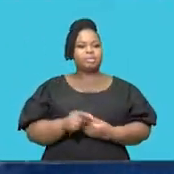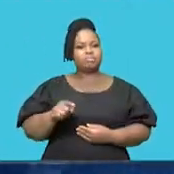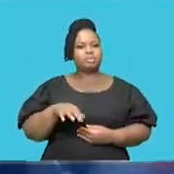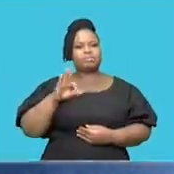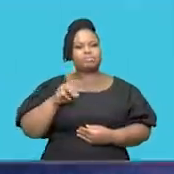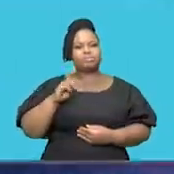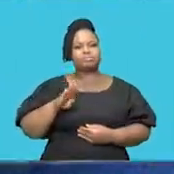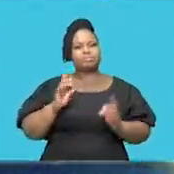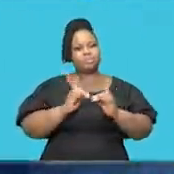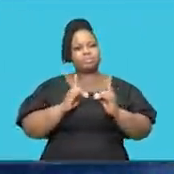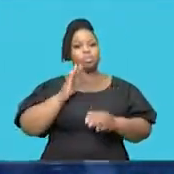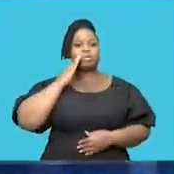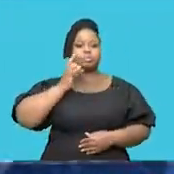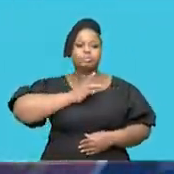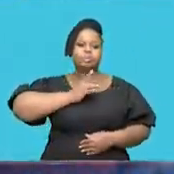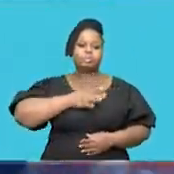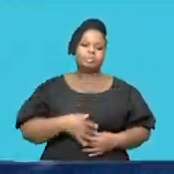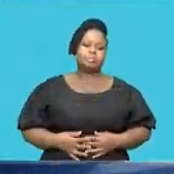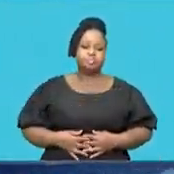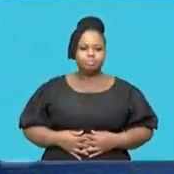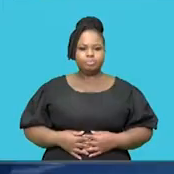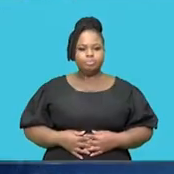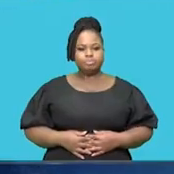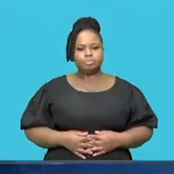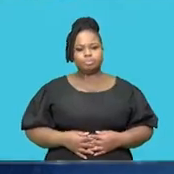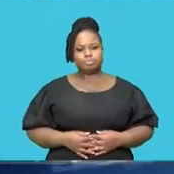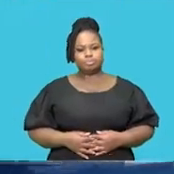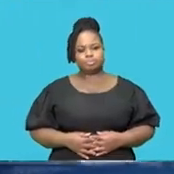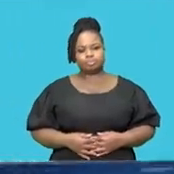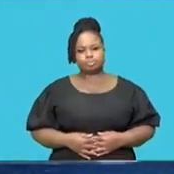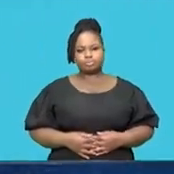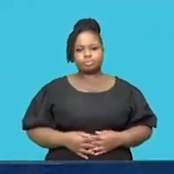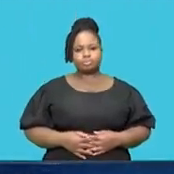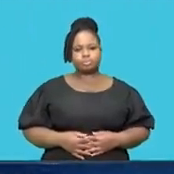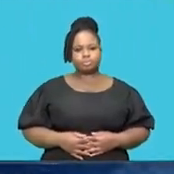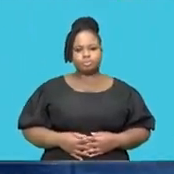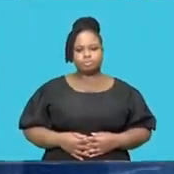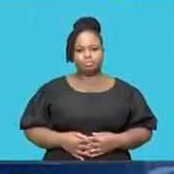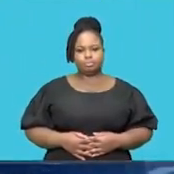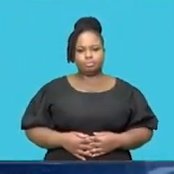the FNB Stadium on Saturday. For Soweto TV News, I am Zweli Banzi Mazibuko.